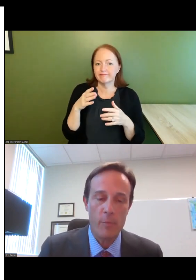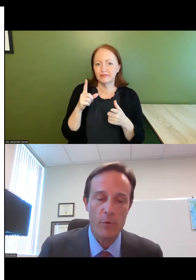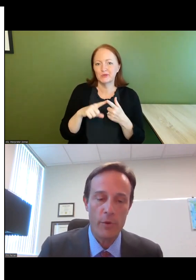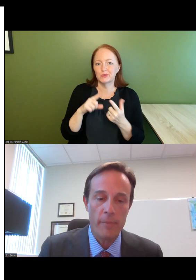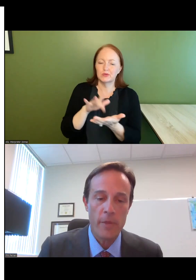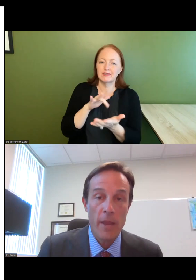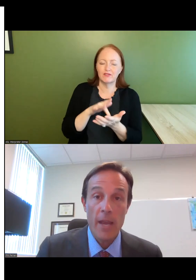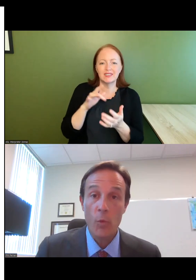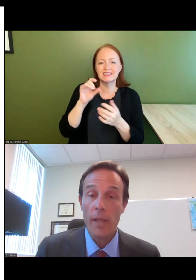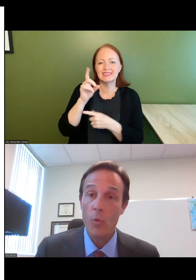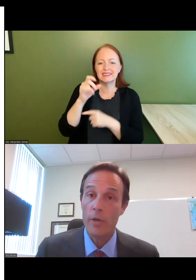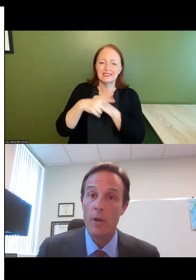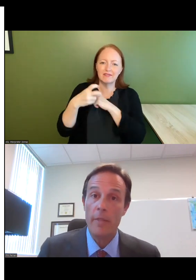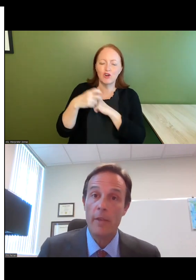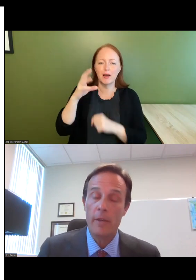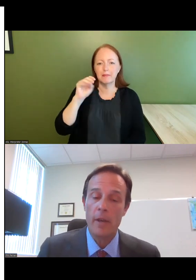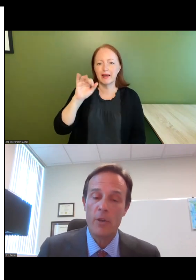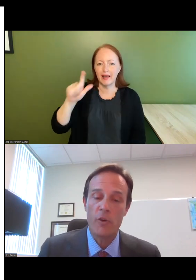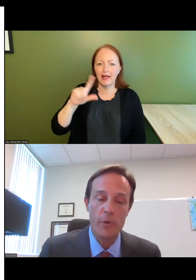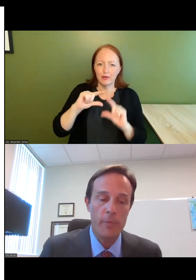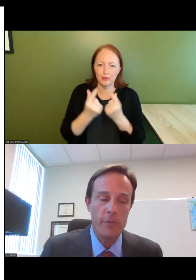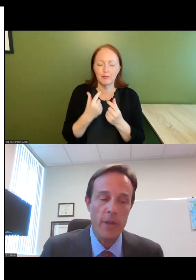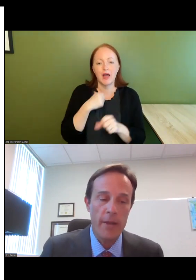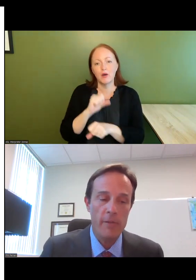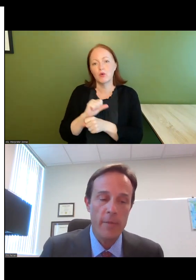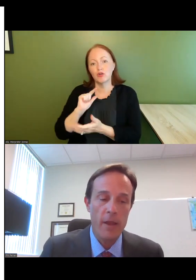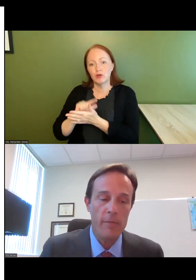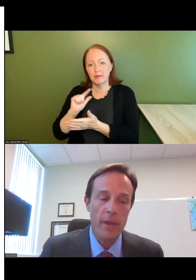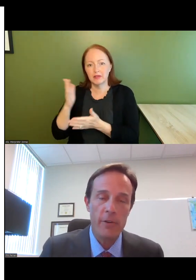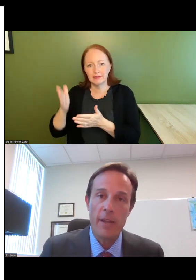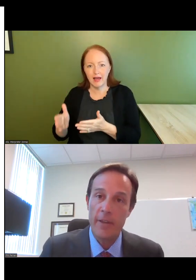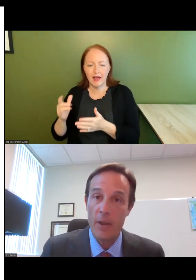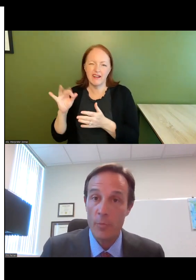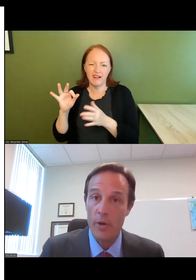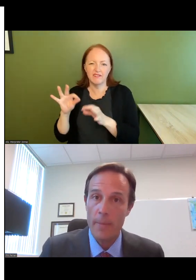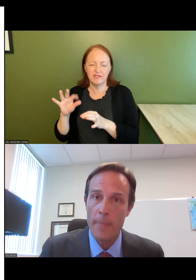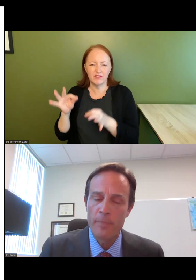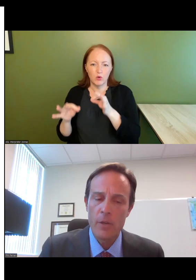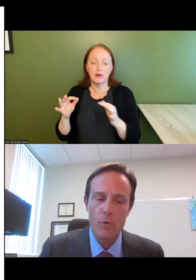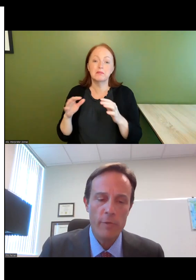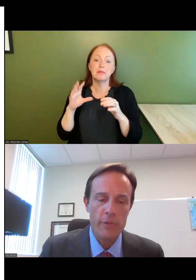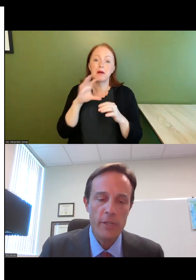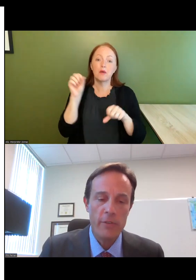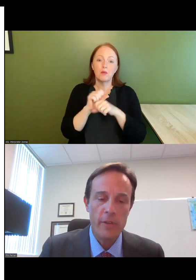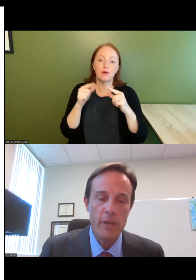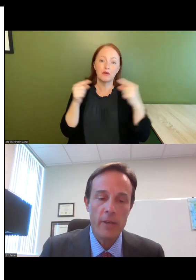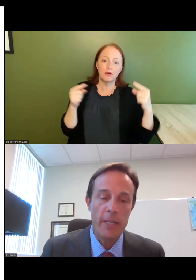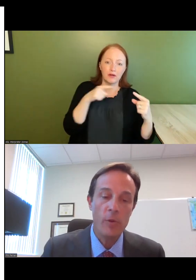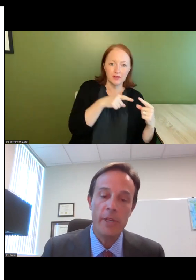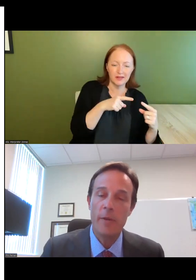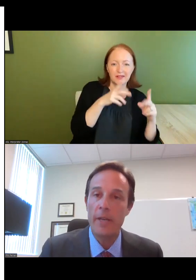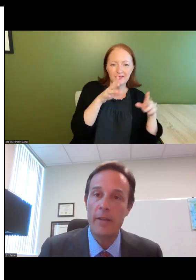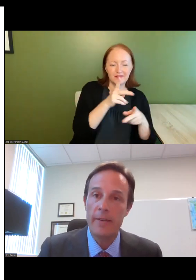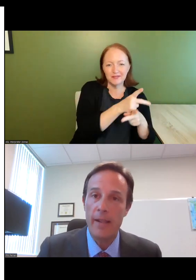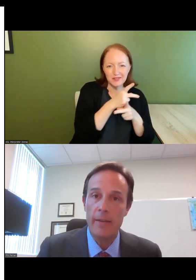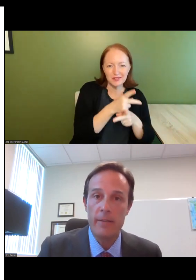the Medi-Cal program. And while I work on the criminal side of matters, I have a counterpart who oversees an